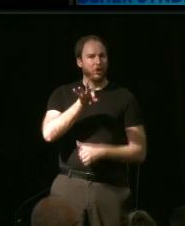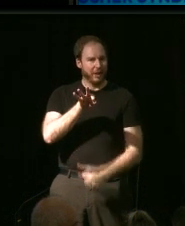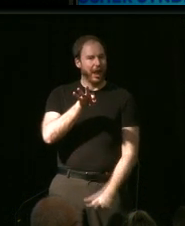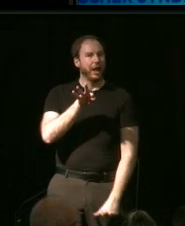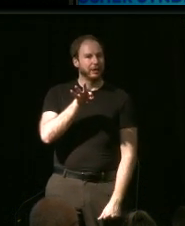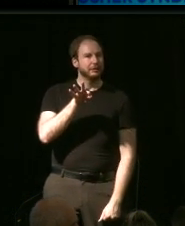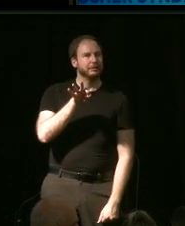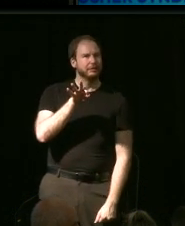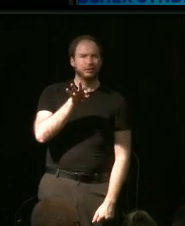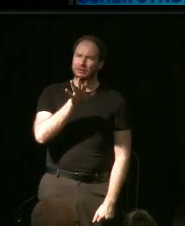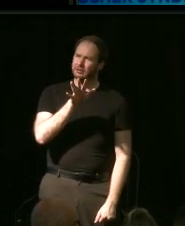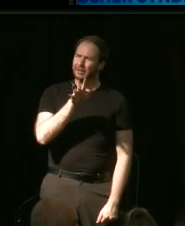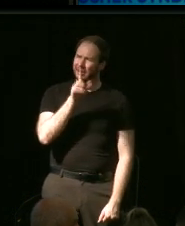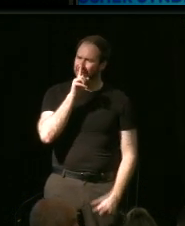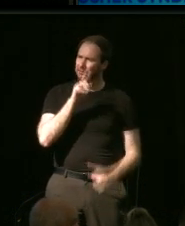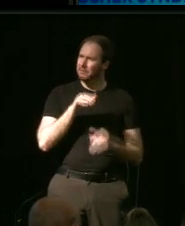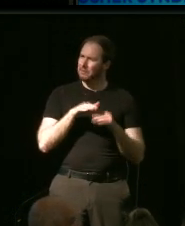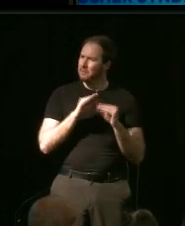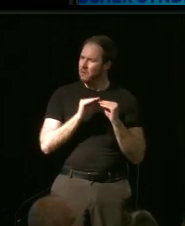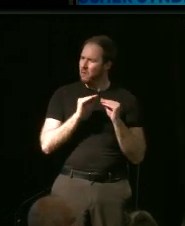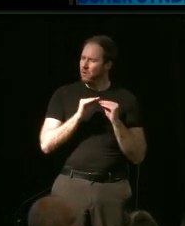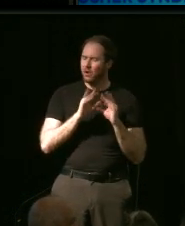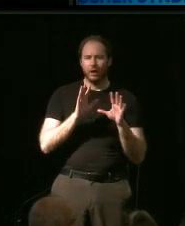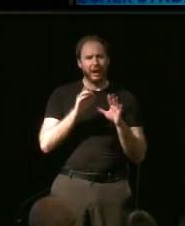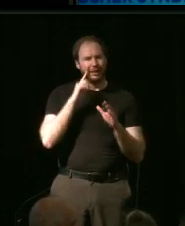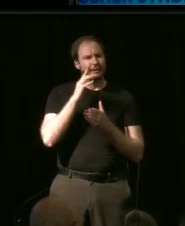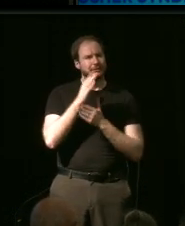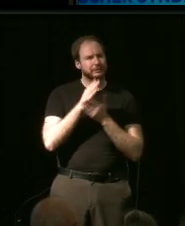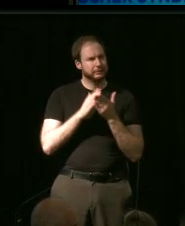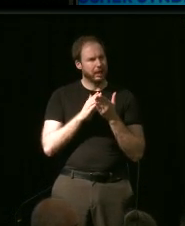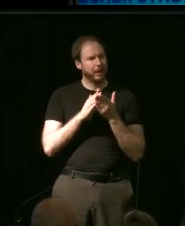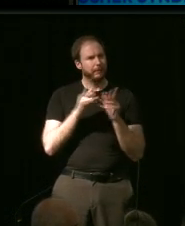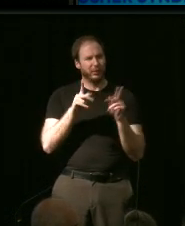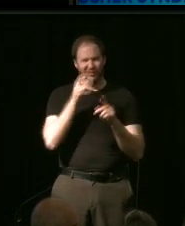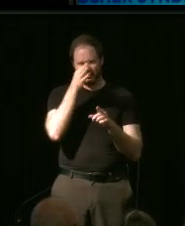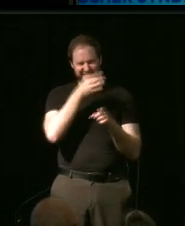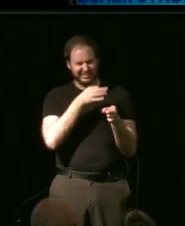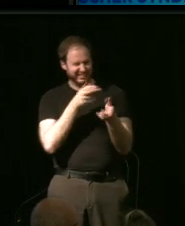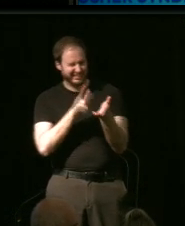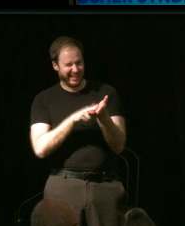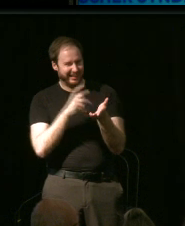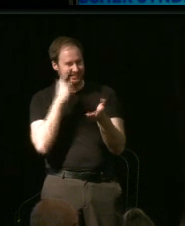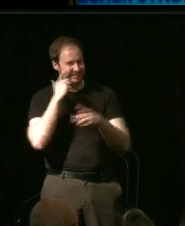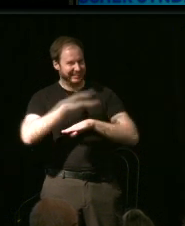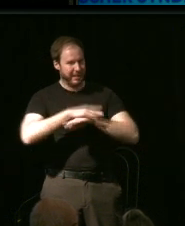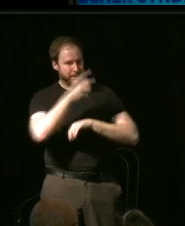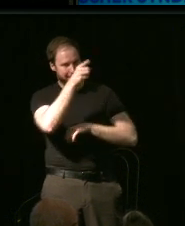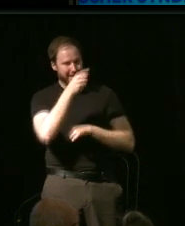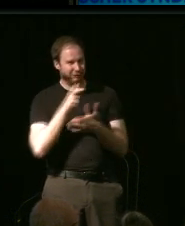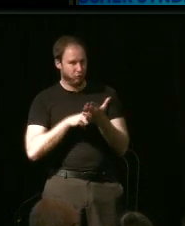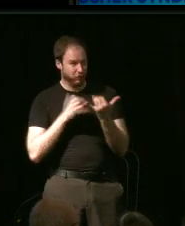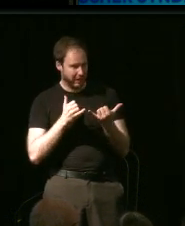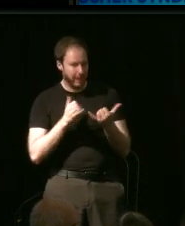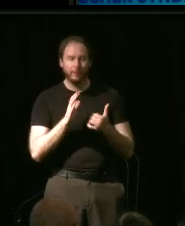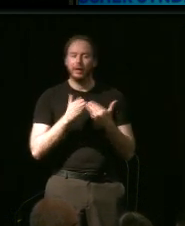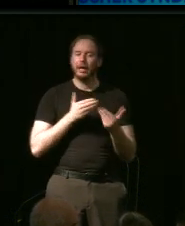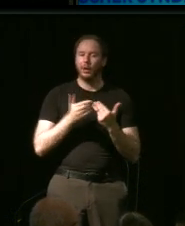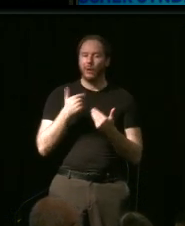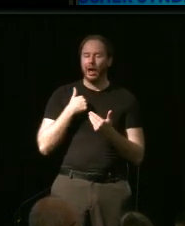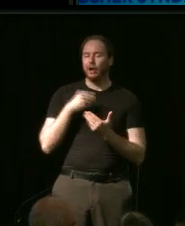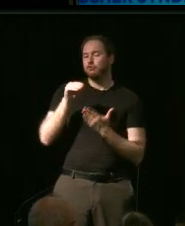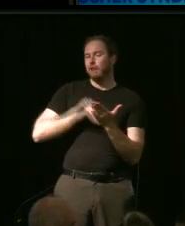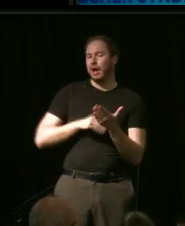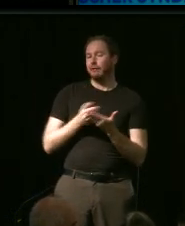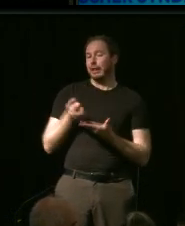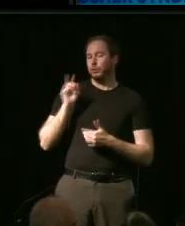239. I think actually it's a little bit more than that because a few people have stopped by that back table and enrolled today. But when I put this together like a week ago, it was